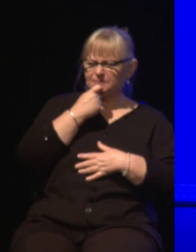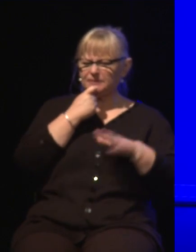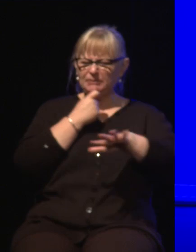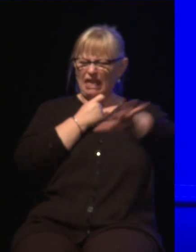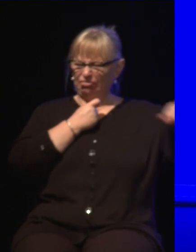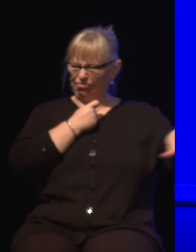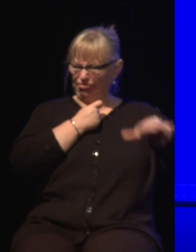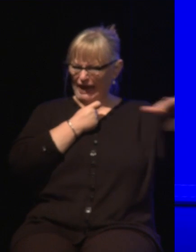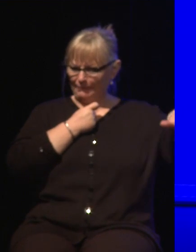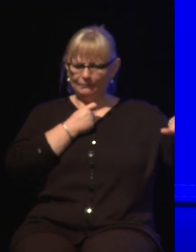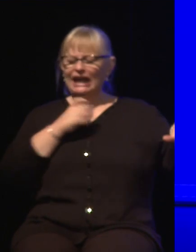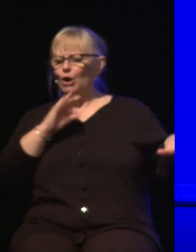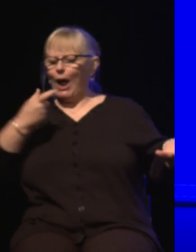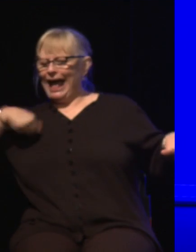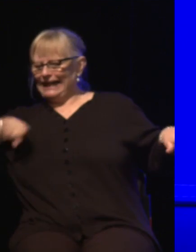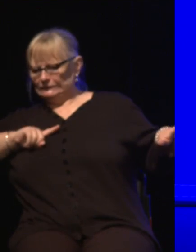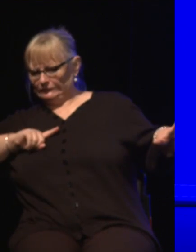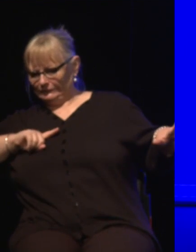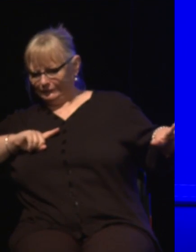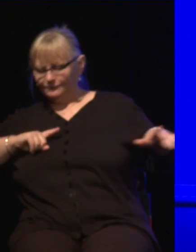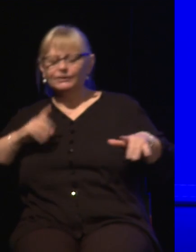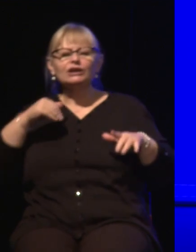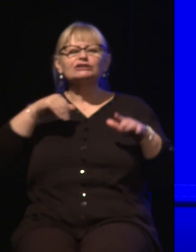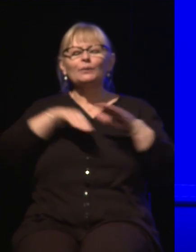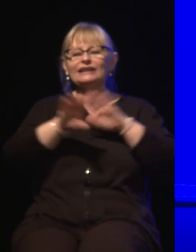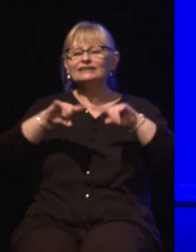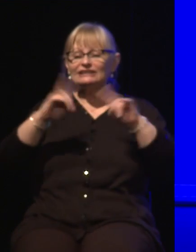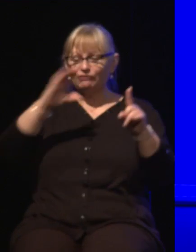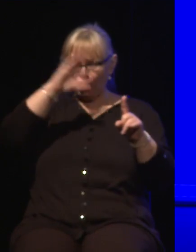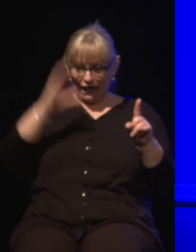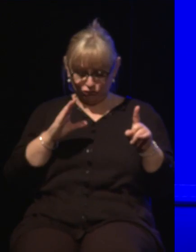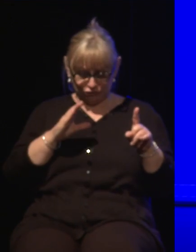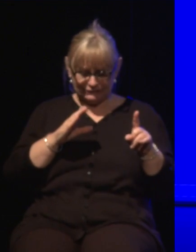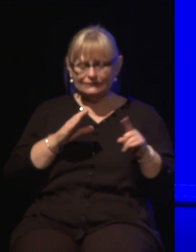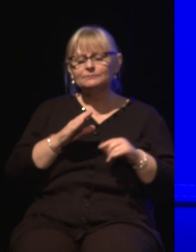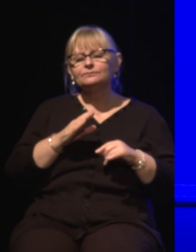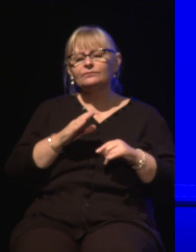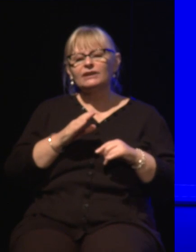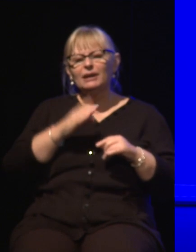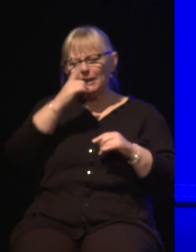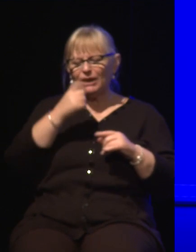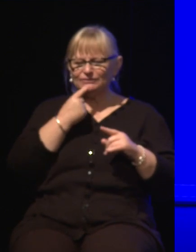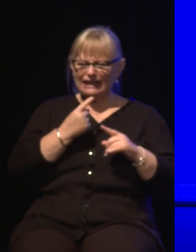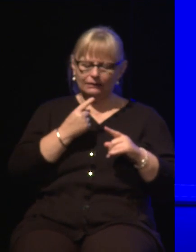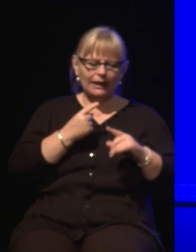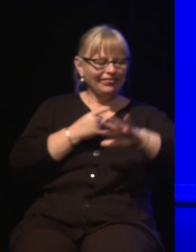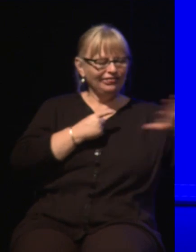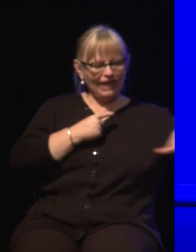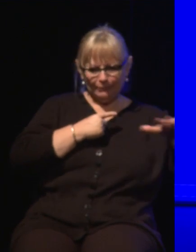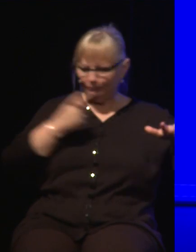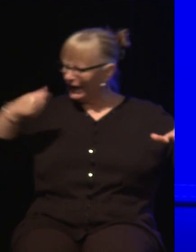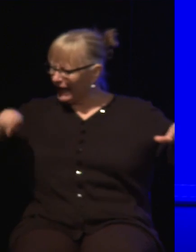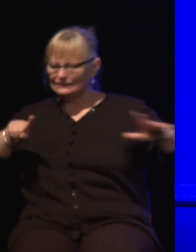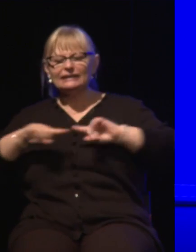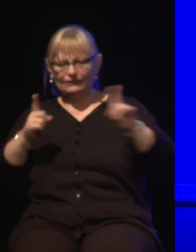them versus us. Now, in different countries, different people have described the them and us in different ways. In the